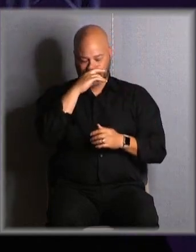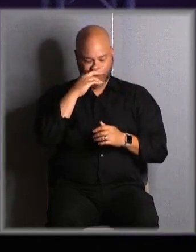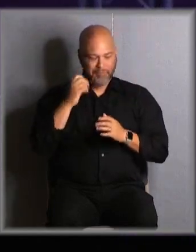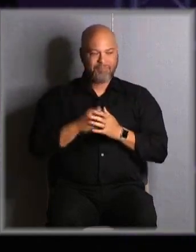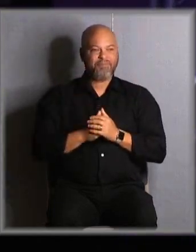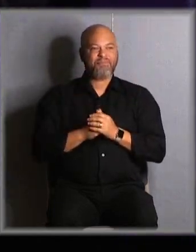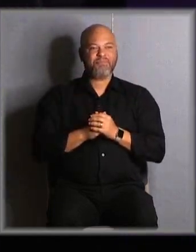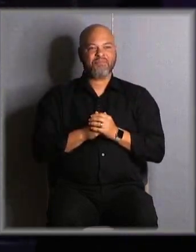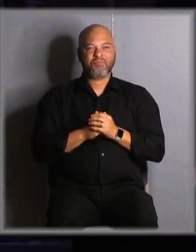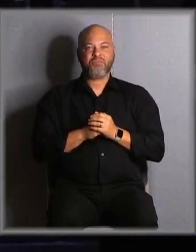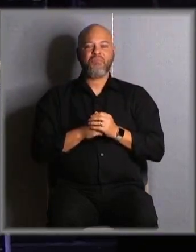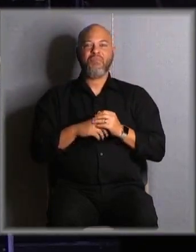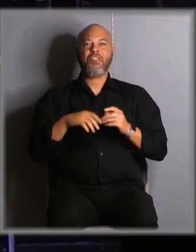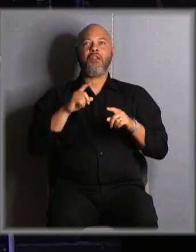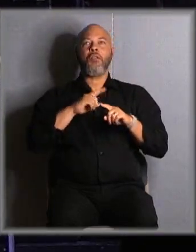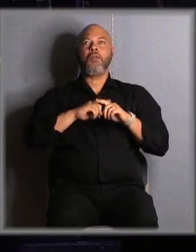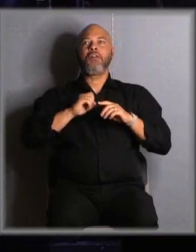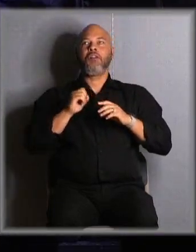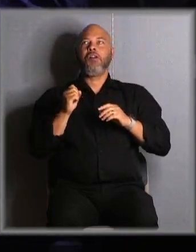Chicken still hot.